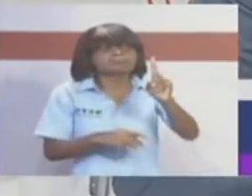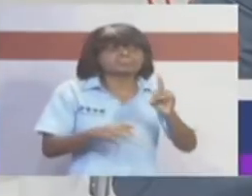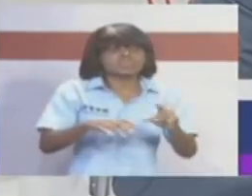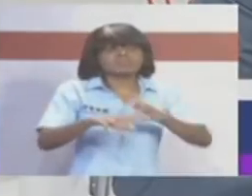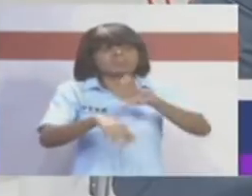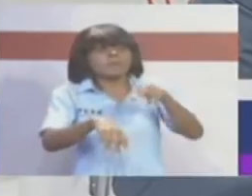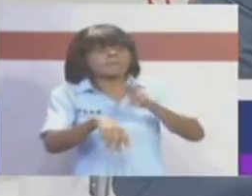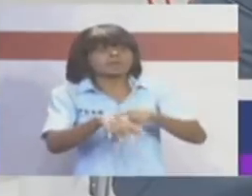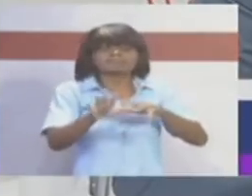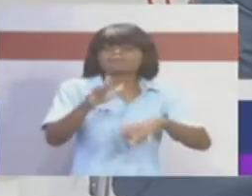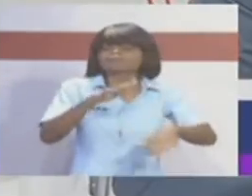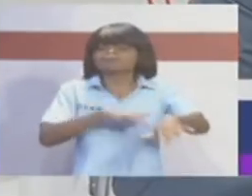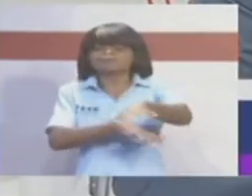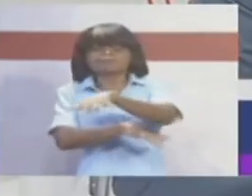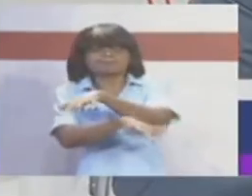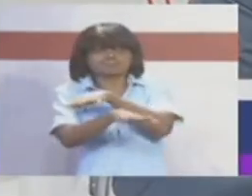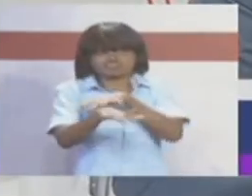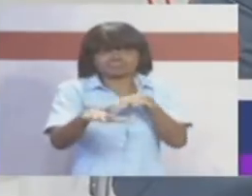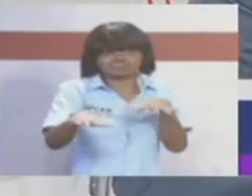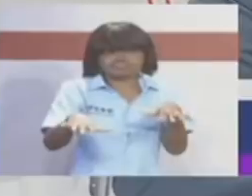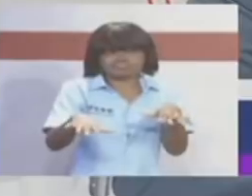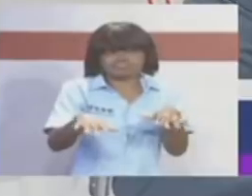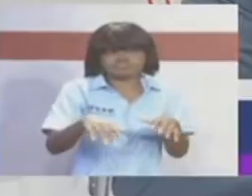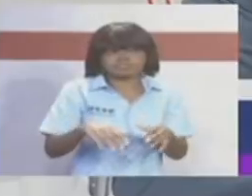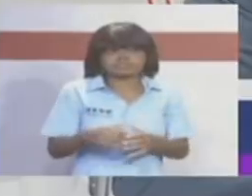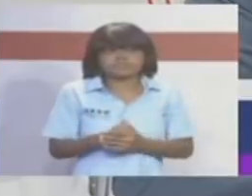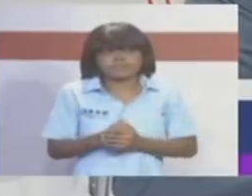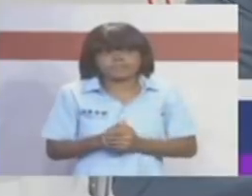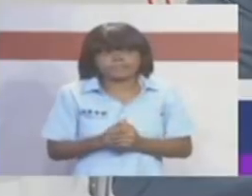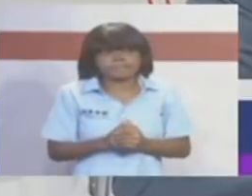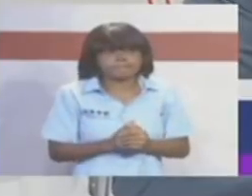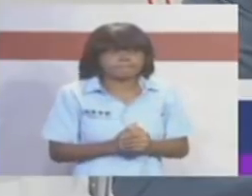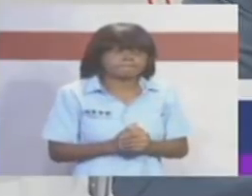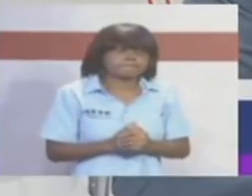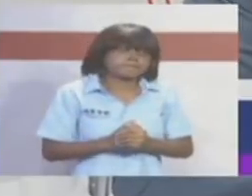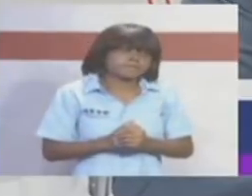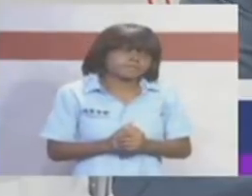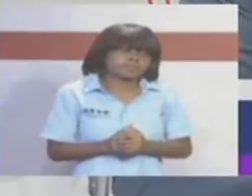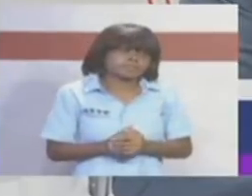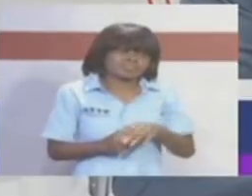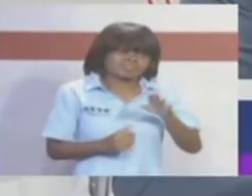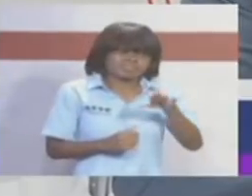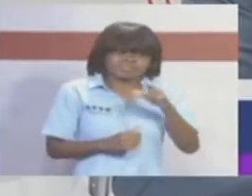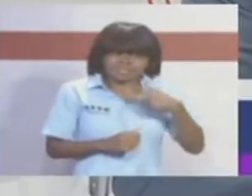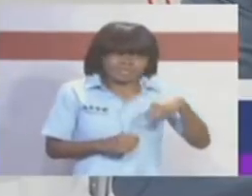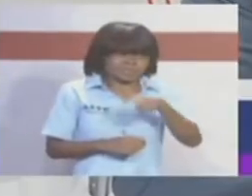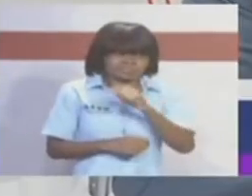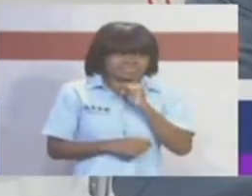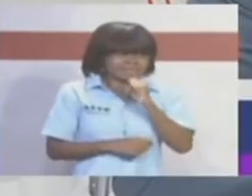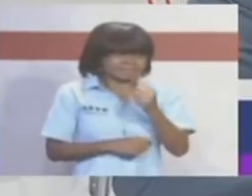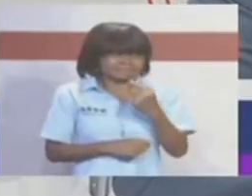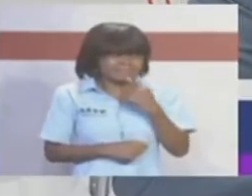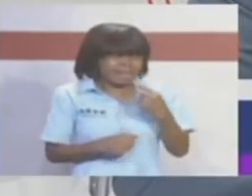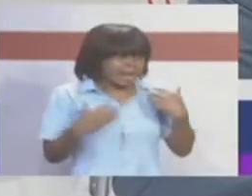And where there's no specific activity that we're saying is contributing in largest to measure,